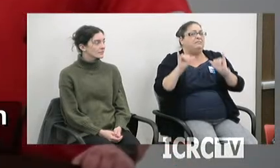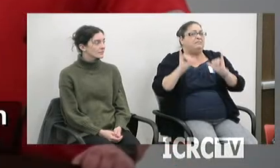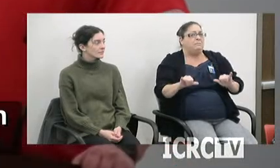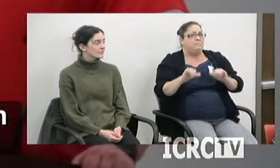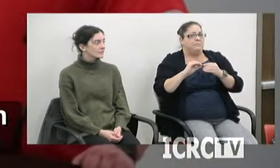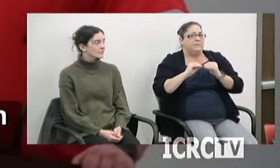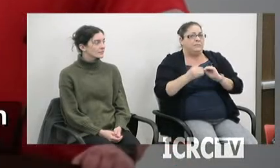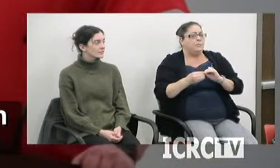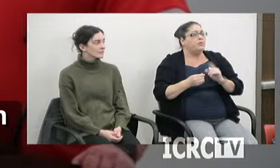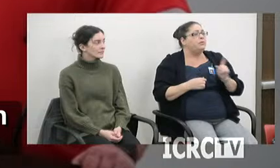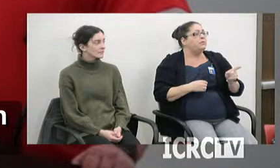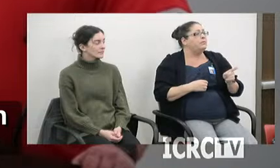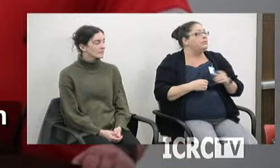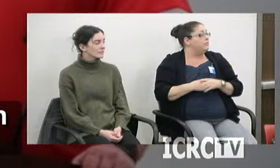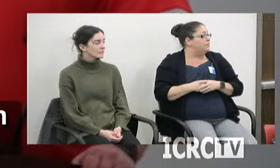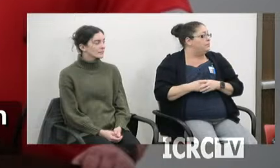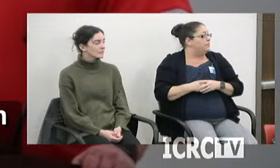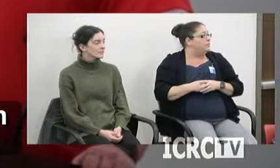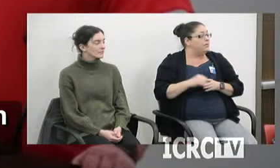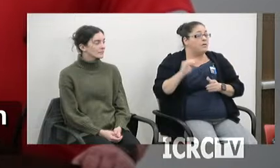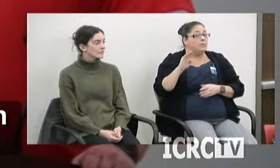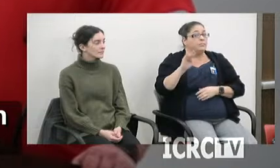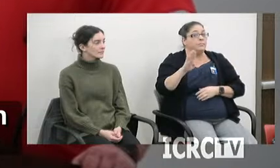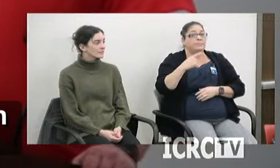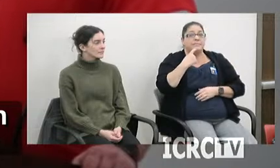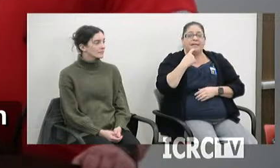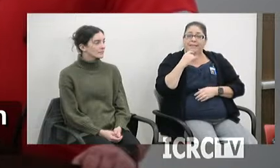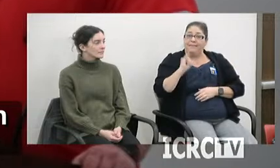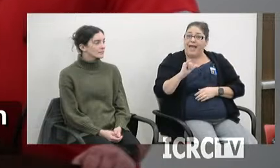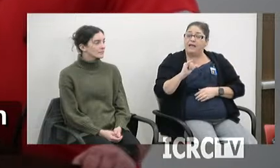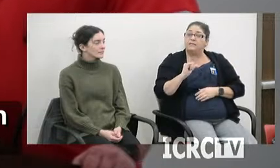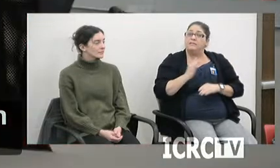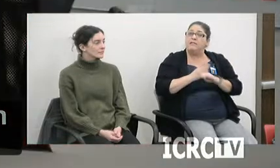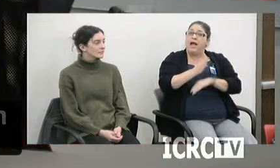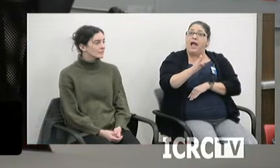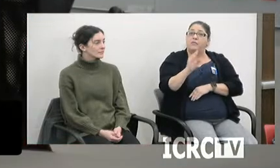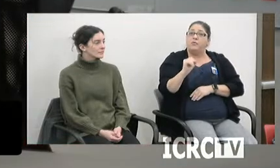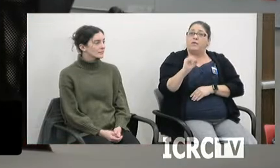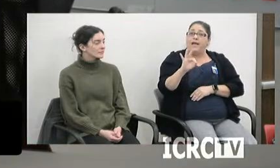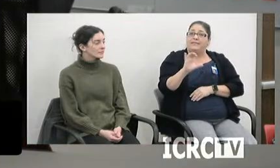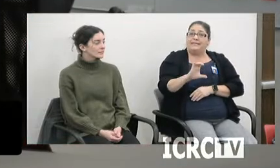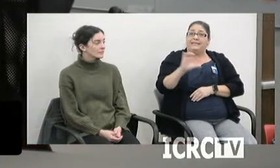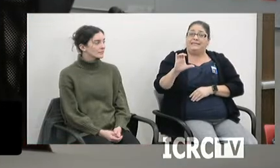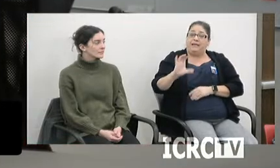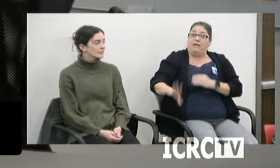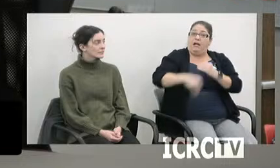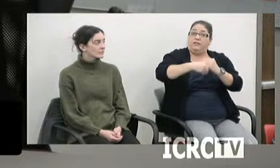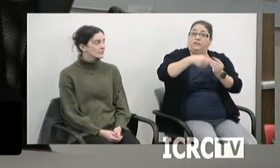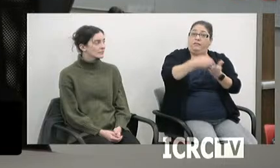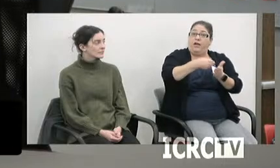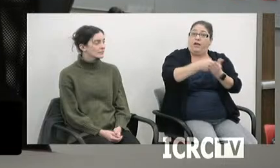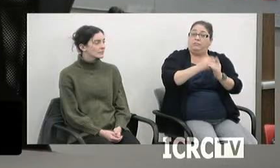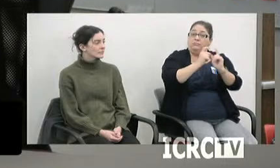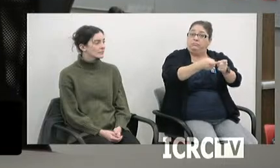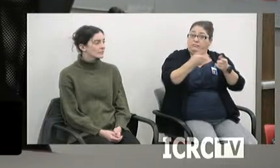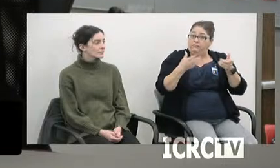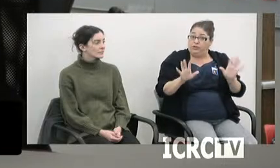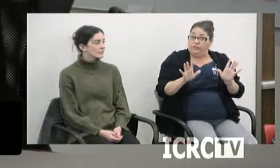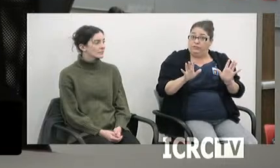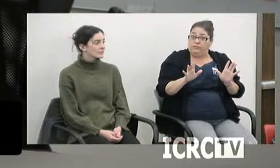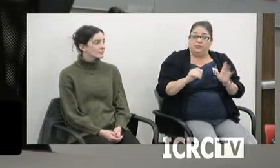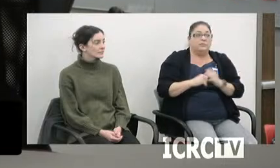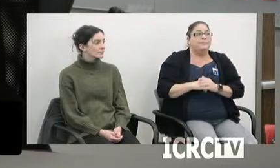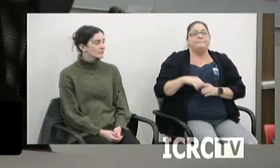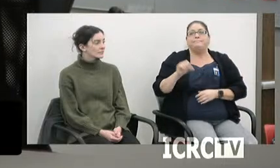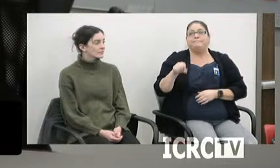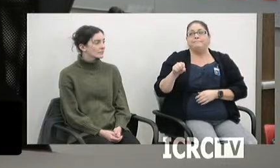even after the additional funds from OFCC when we got Correct. it, correct? Yep. It just comes down to who's